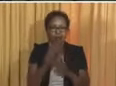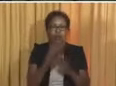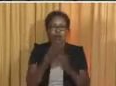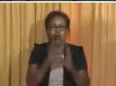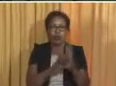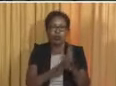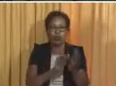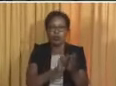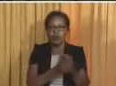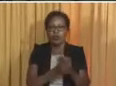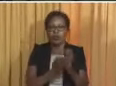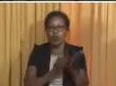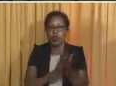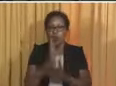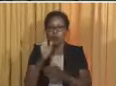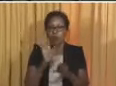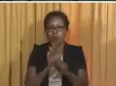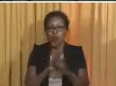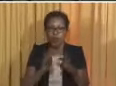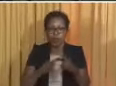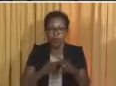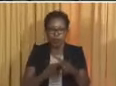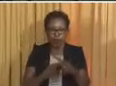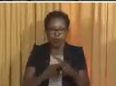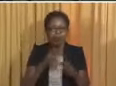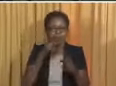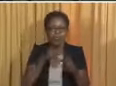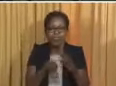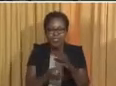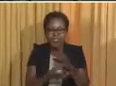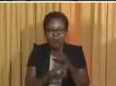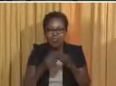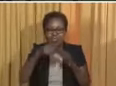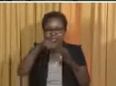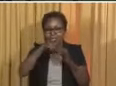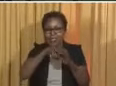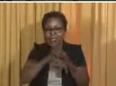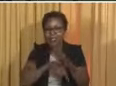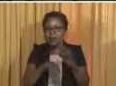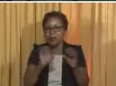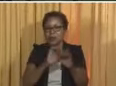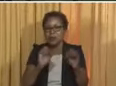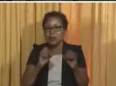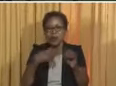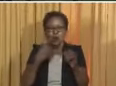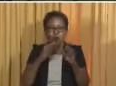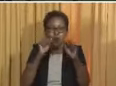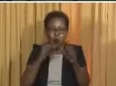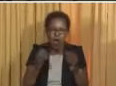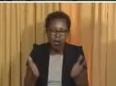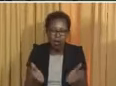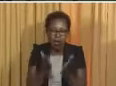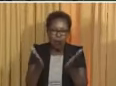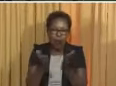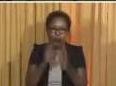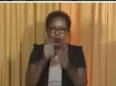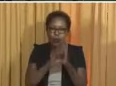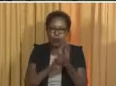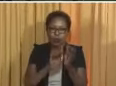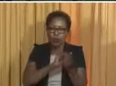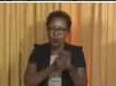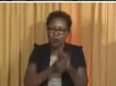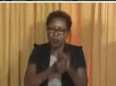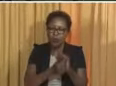popular initiative. It does not contain an explicit bar against any person promoting a constitutional amendment by popular